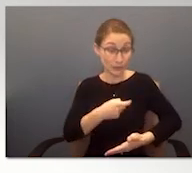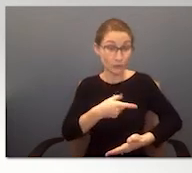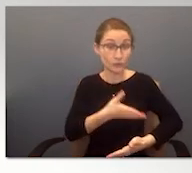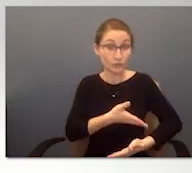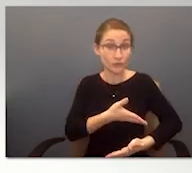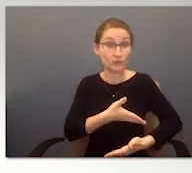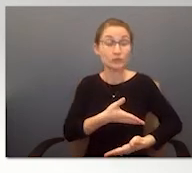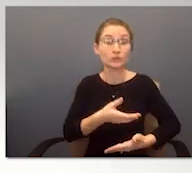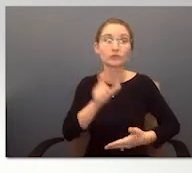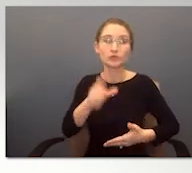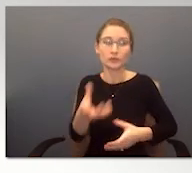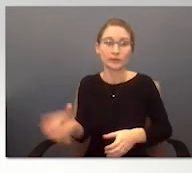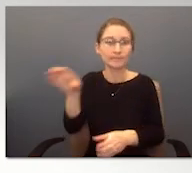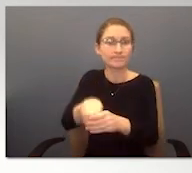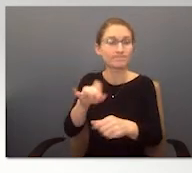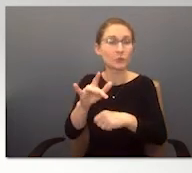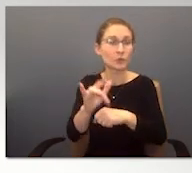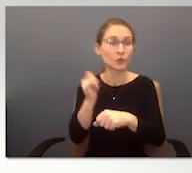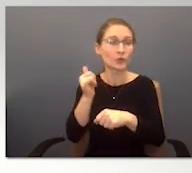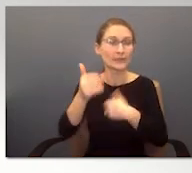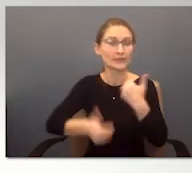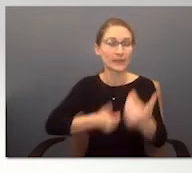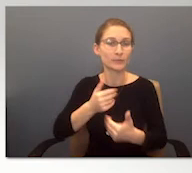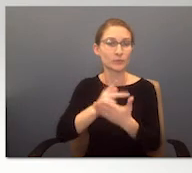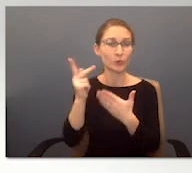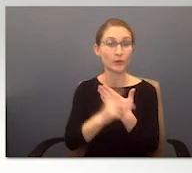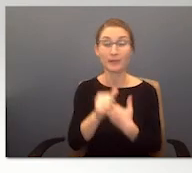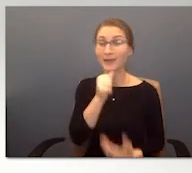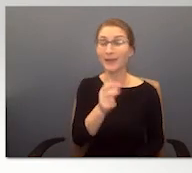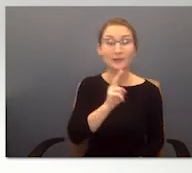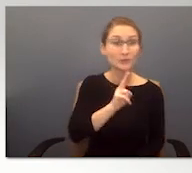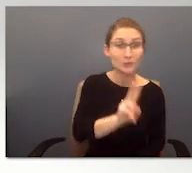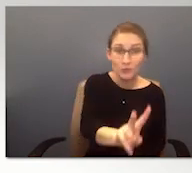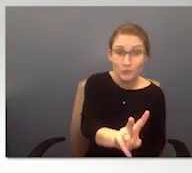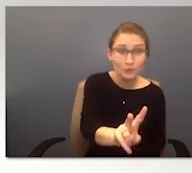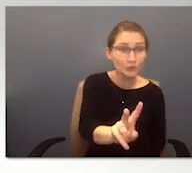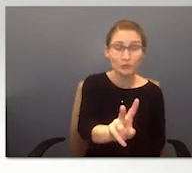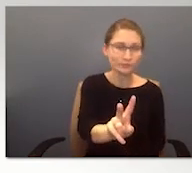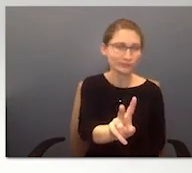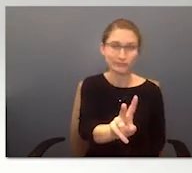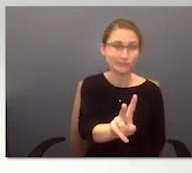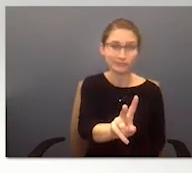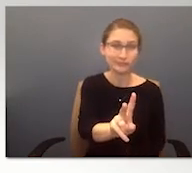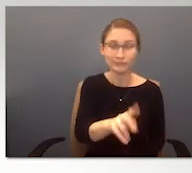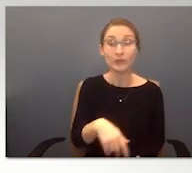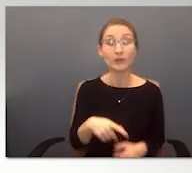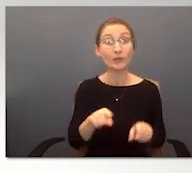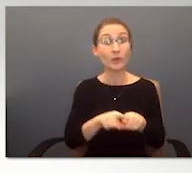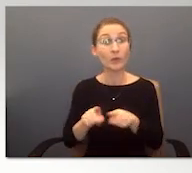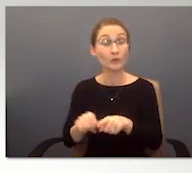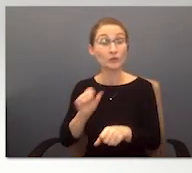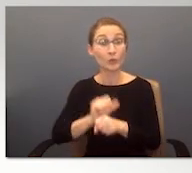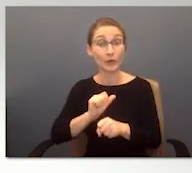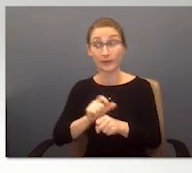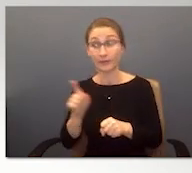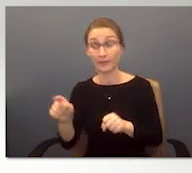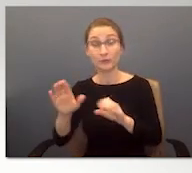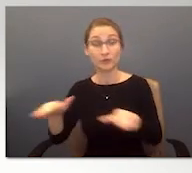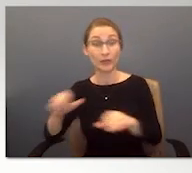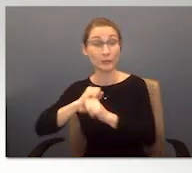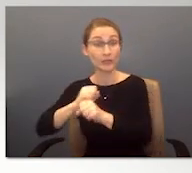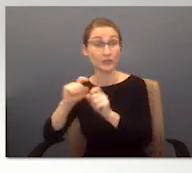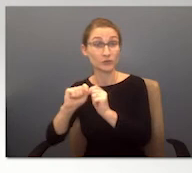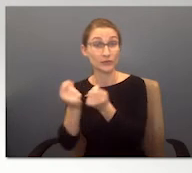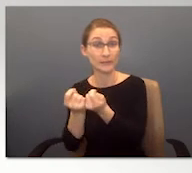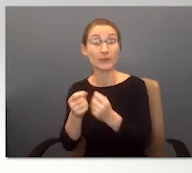syndrome into the Early Steps program early, not at 2 years of age. We're also working on this from our child protection team. If a